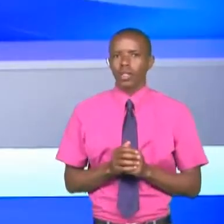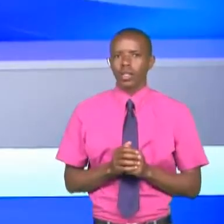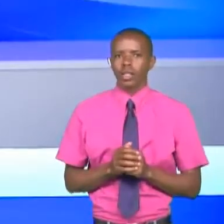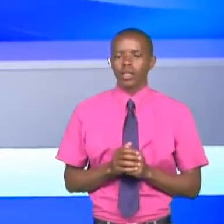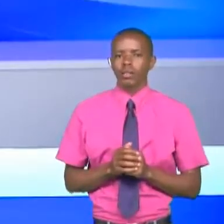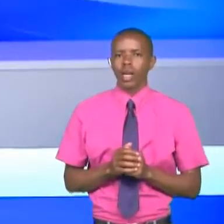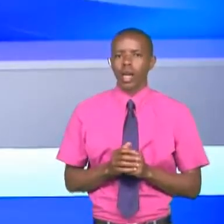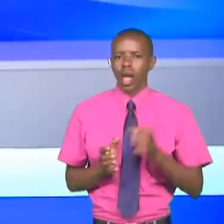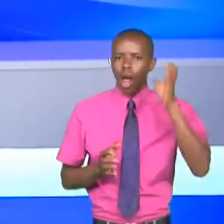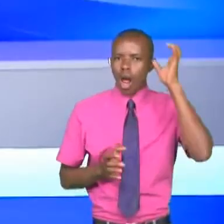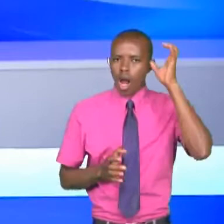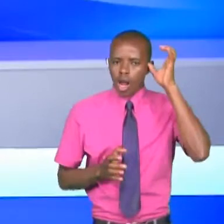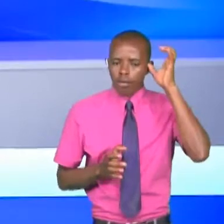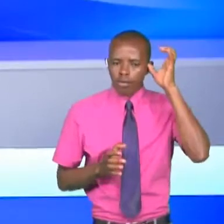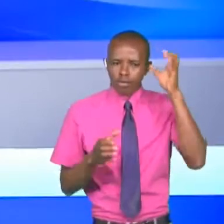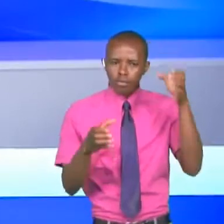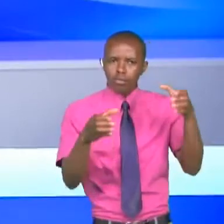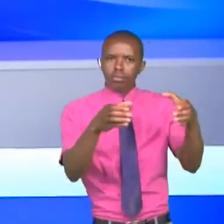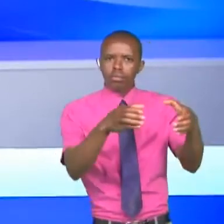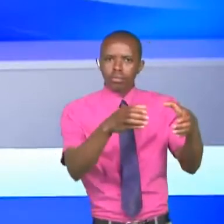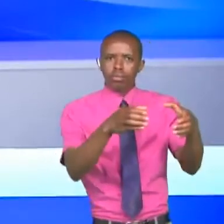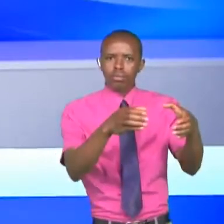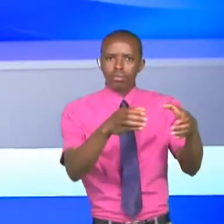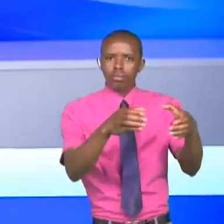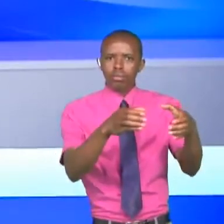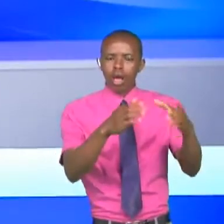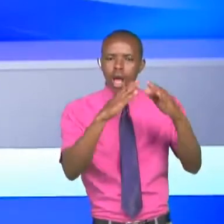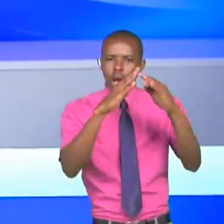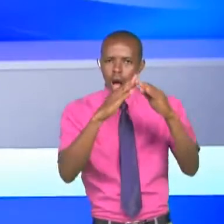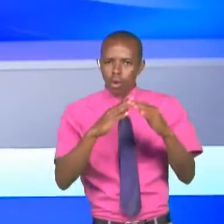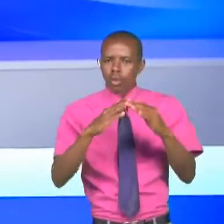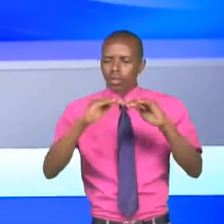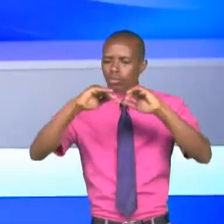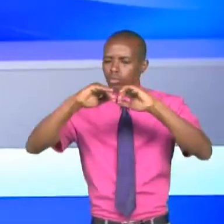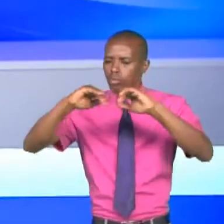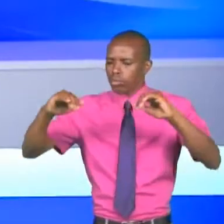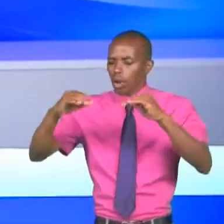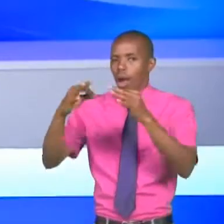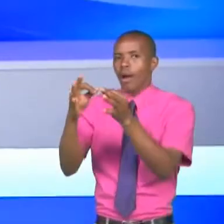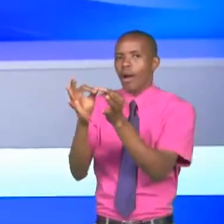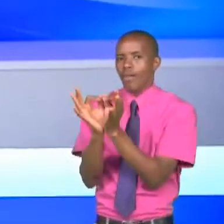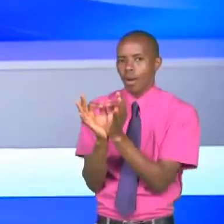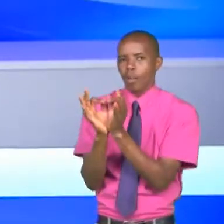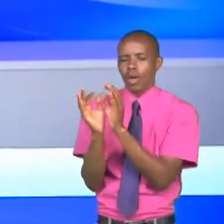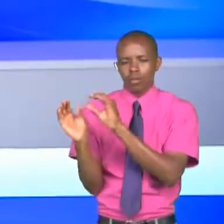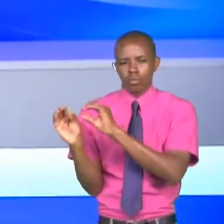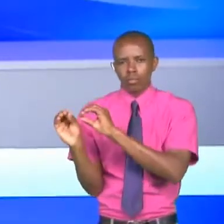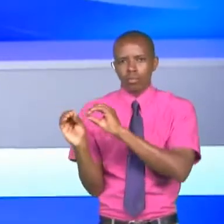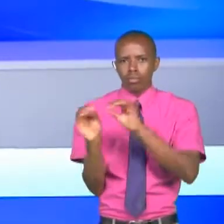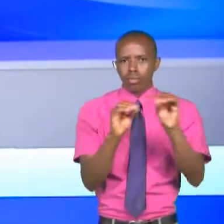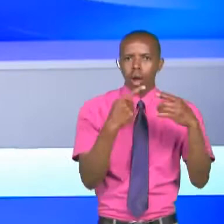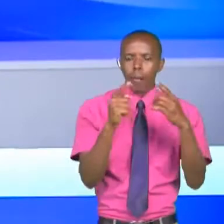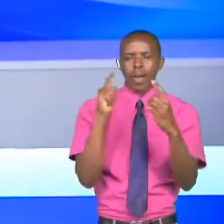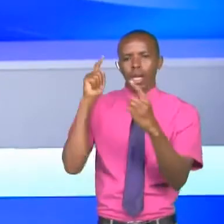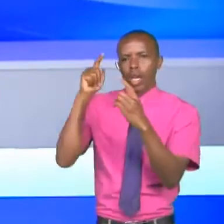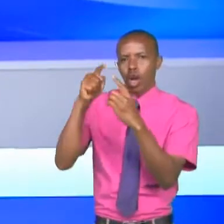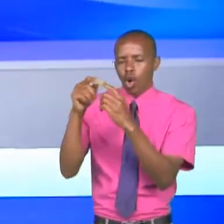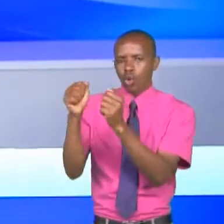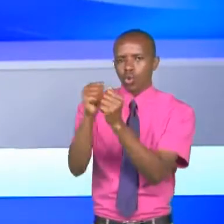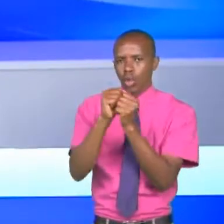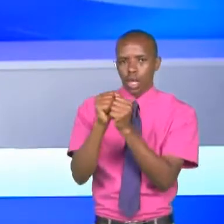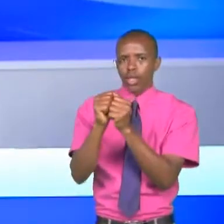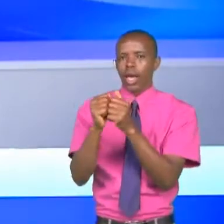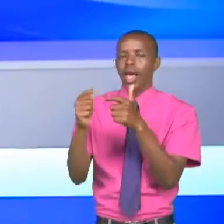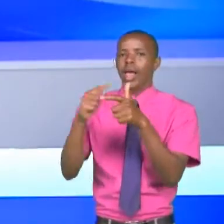deaf community now, they left home and they were separated from their families, but destiny brought them together and they found